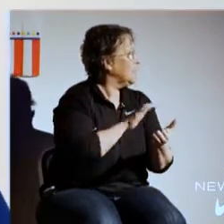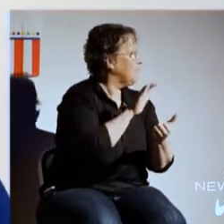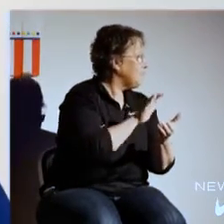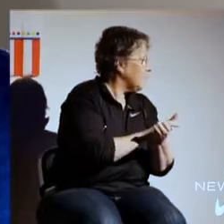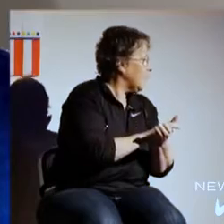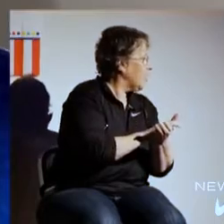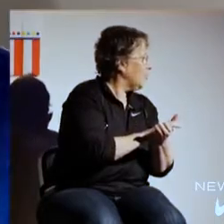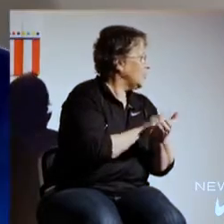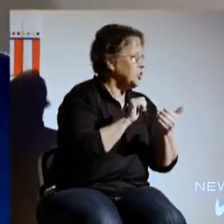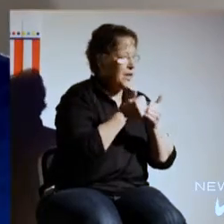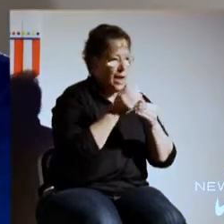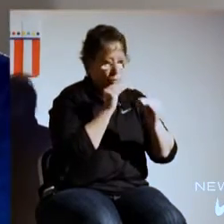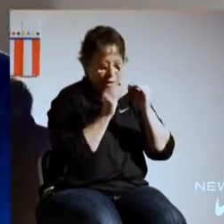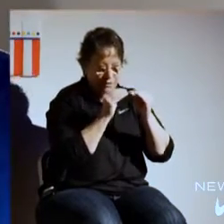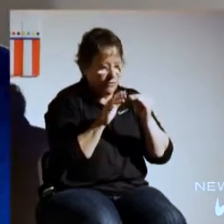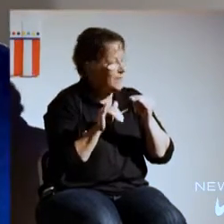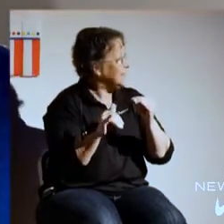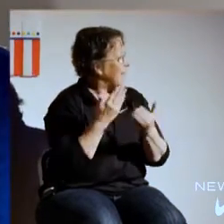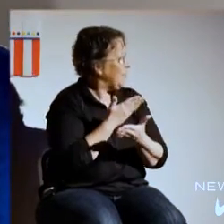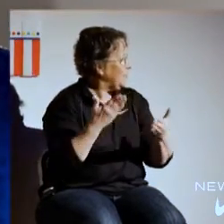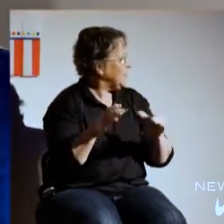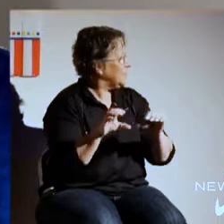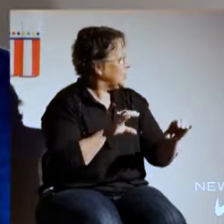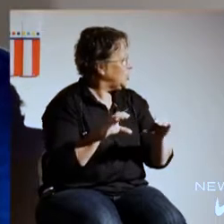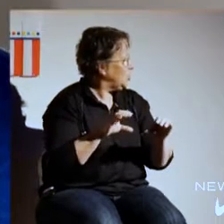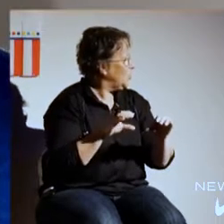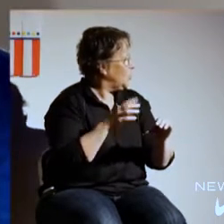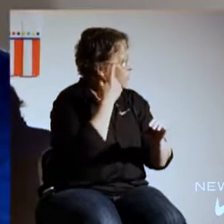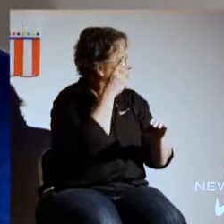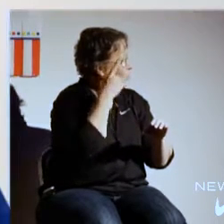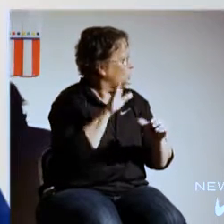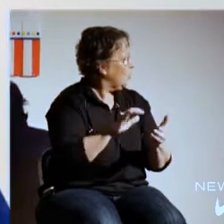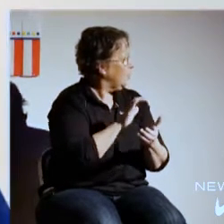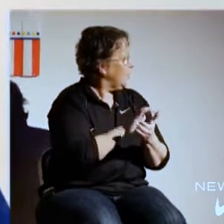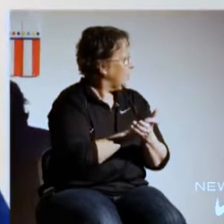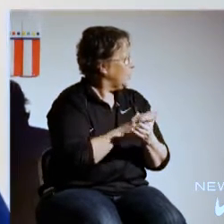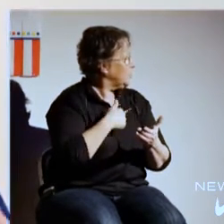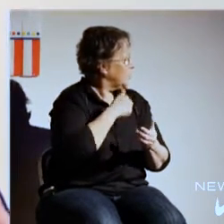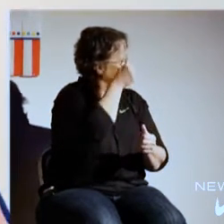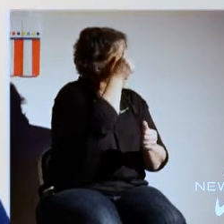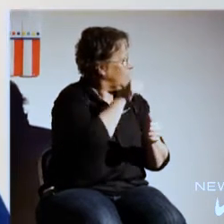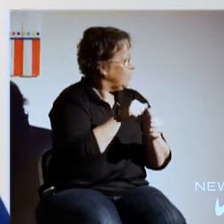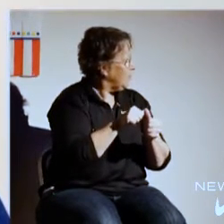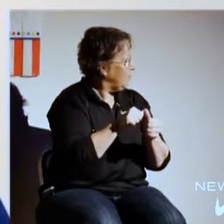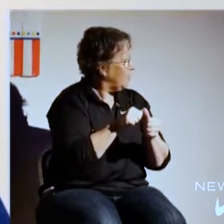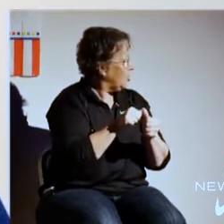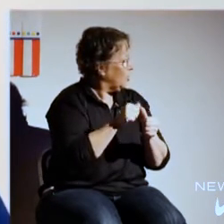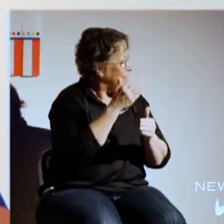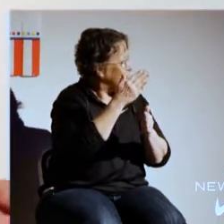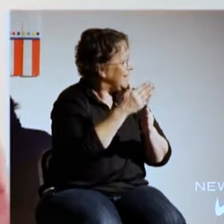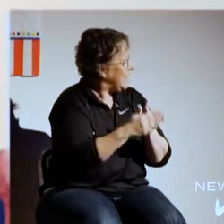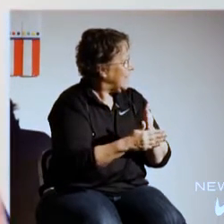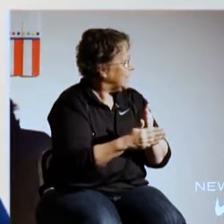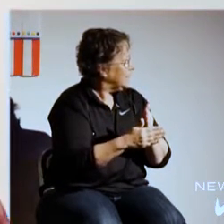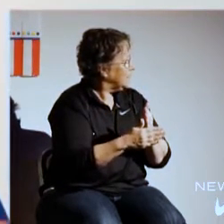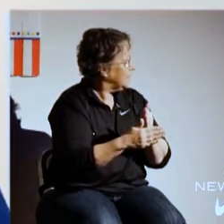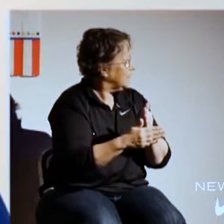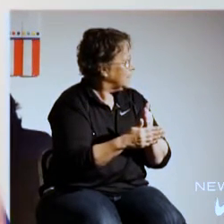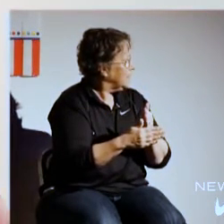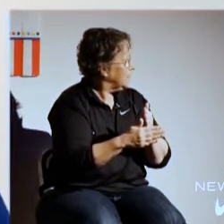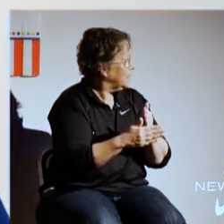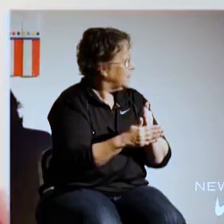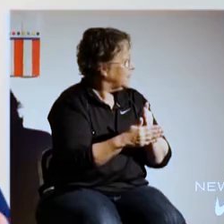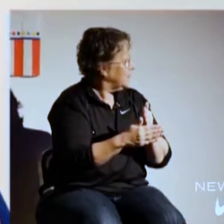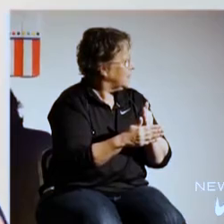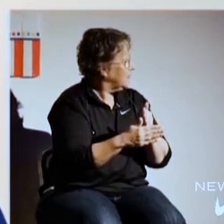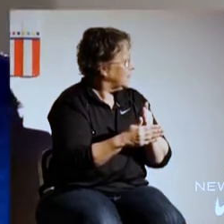you can repair that, things to work on in marriage. And I remember right at the end, and he kind of had a little